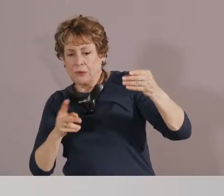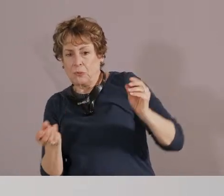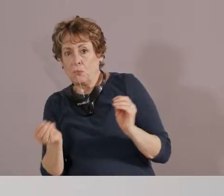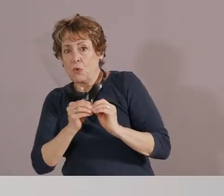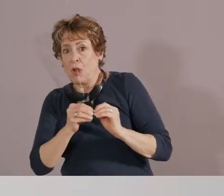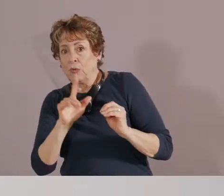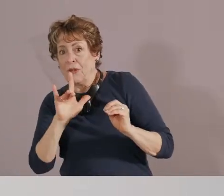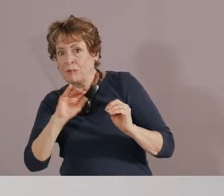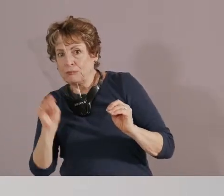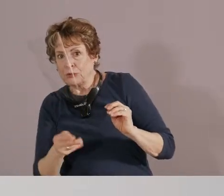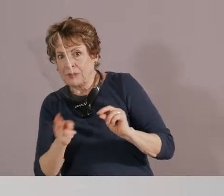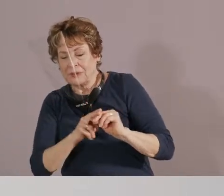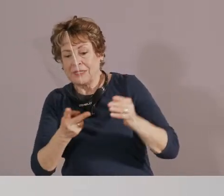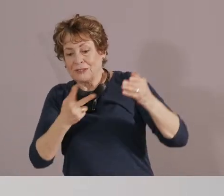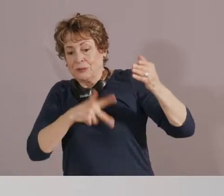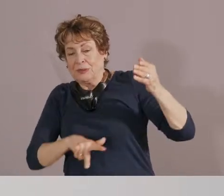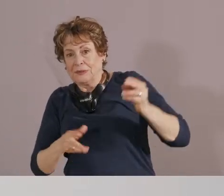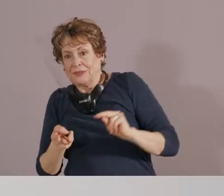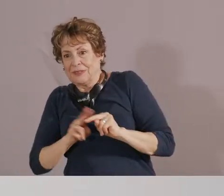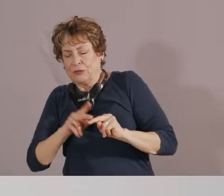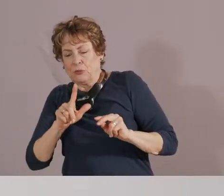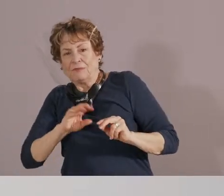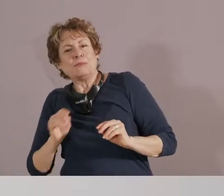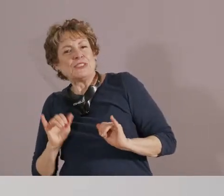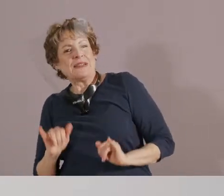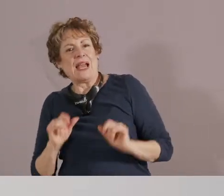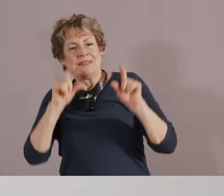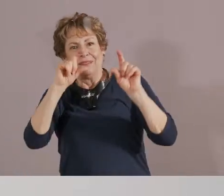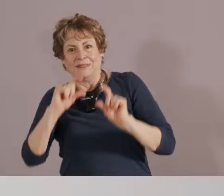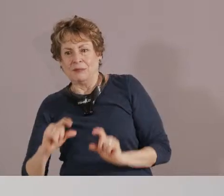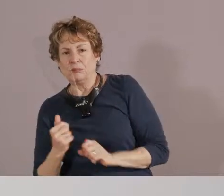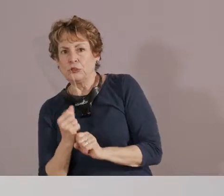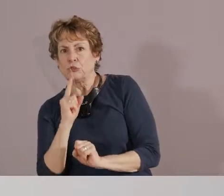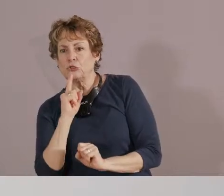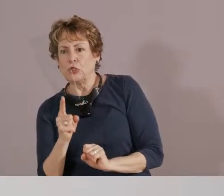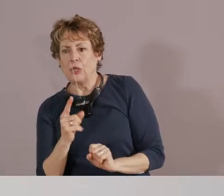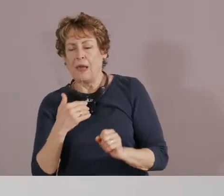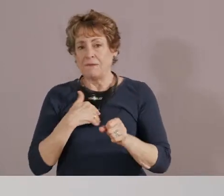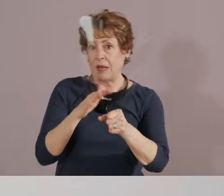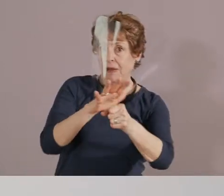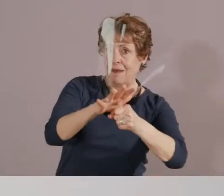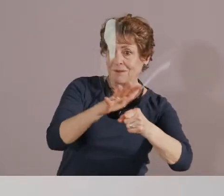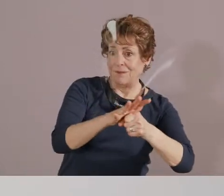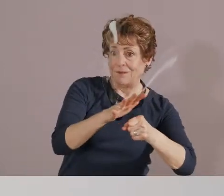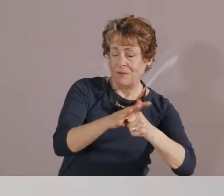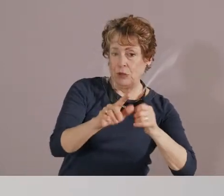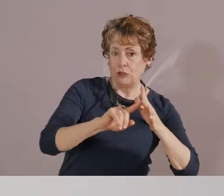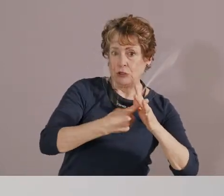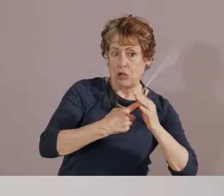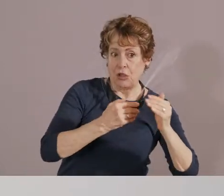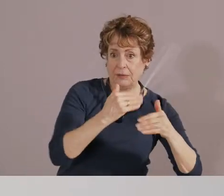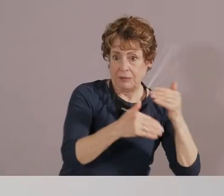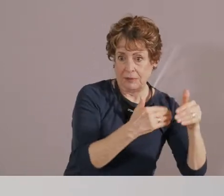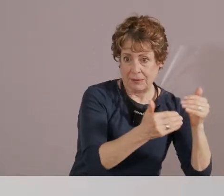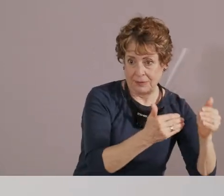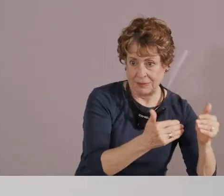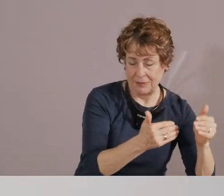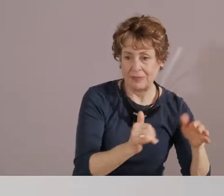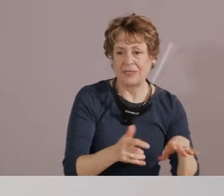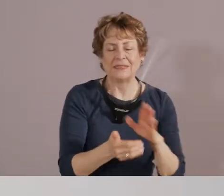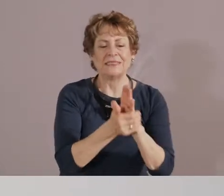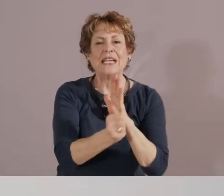activated immediately the skilled nursing facility, which is our highest acuity long-term care facilities in the